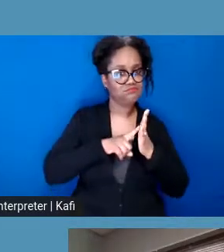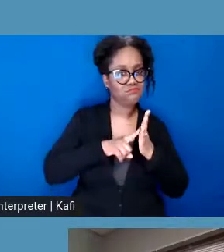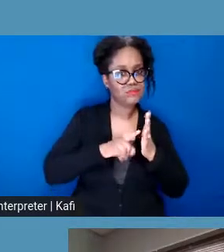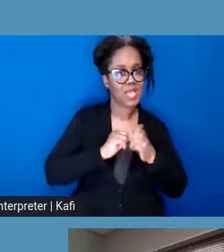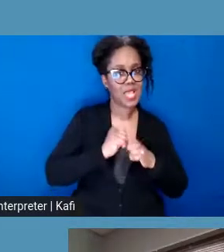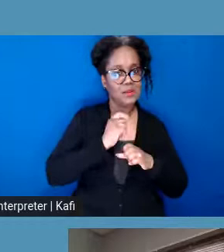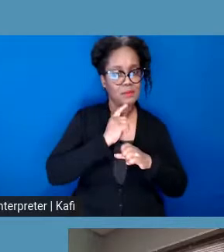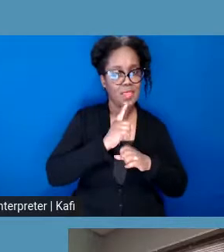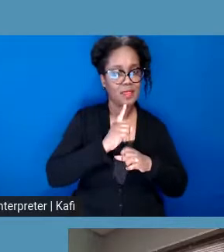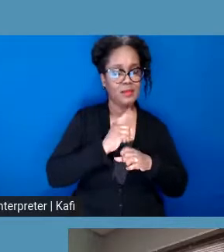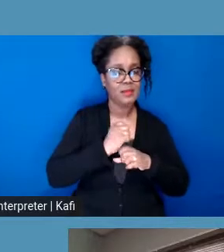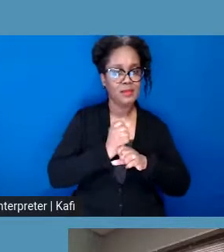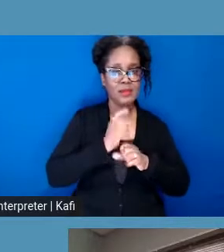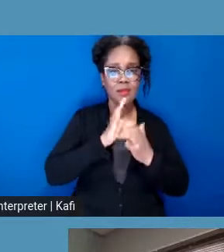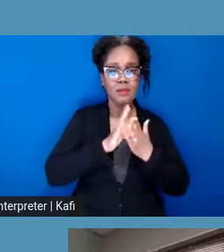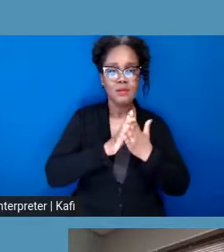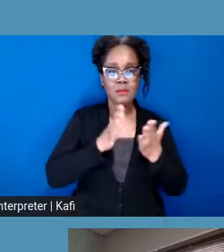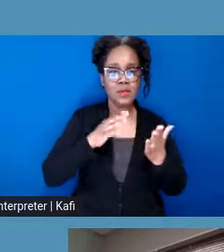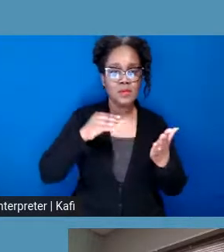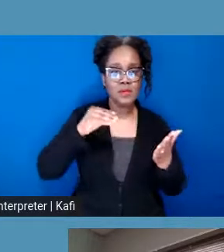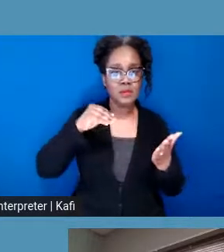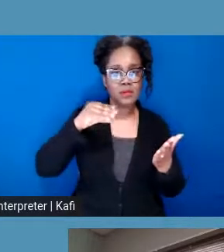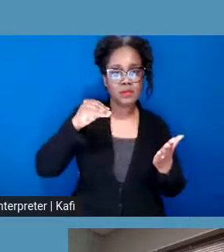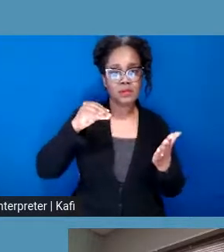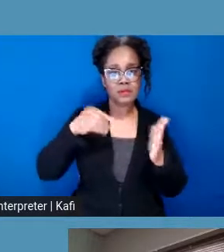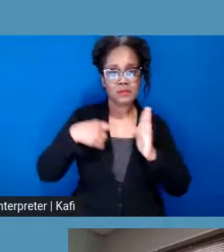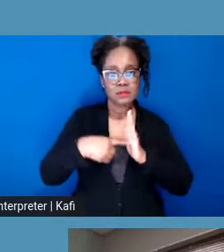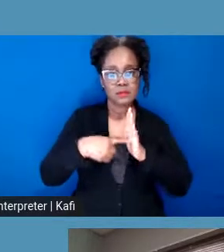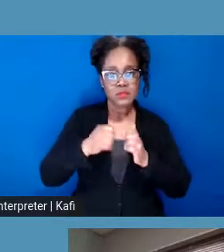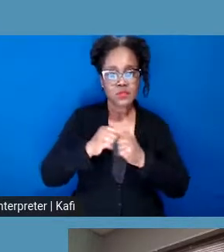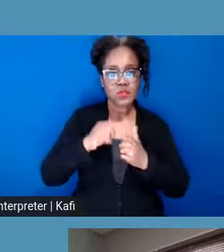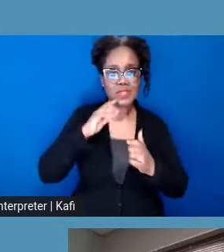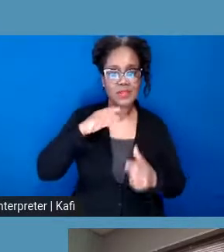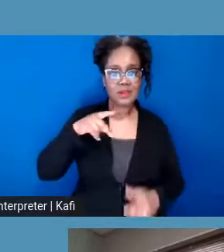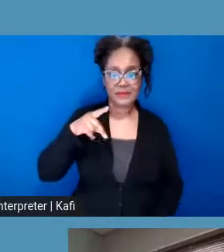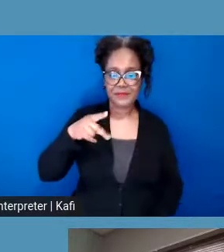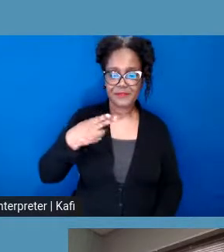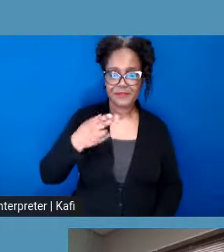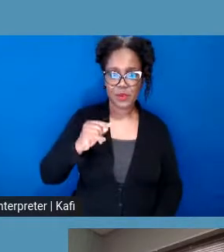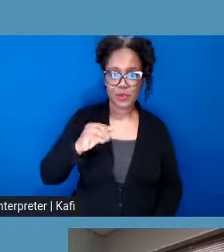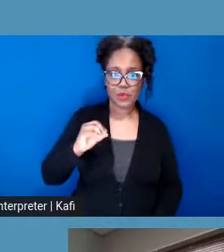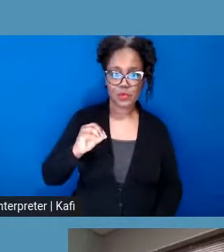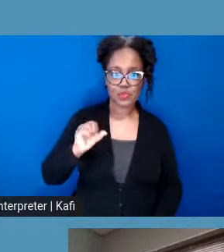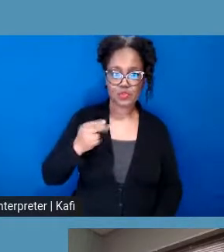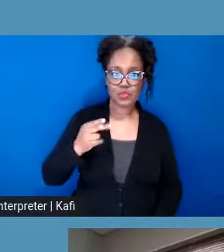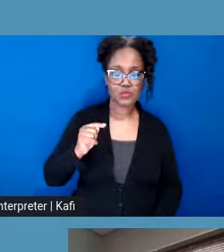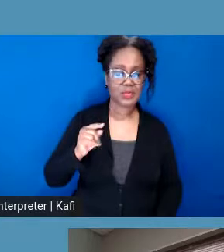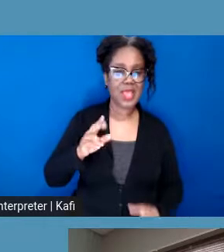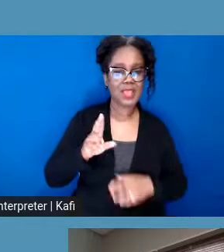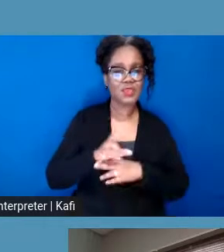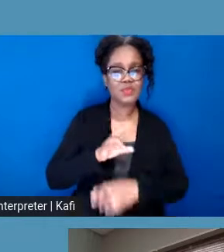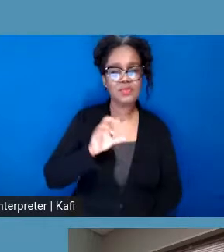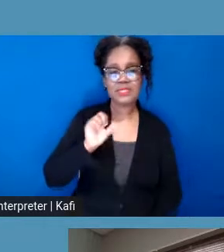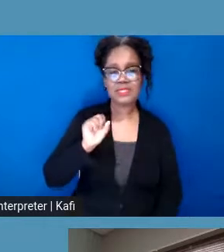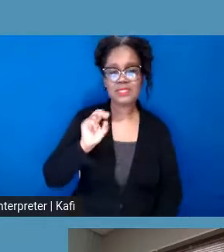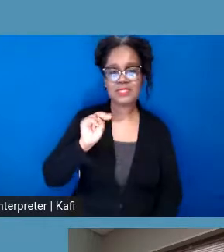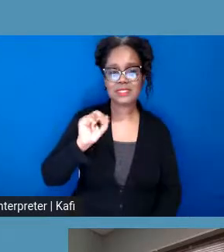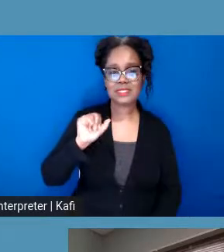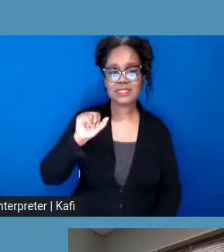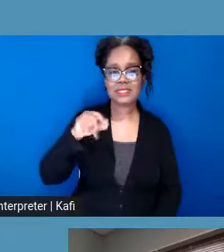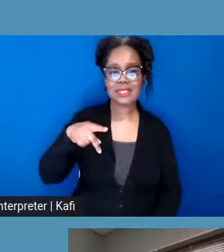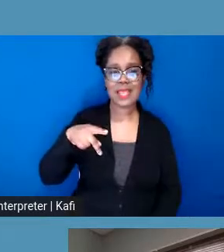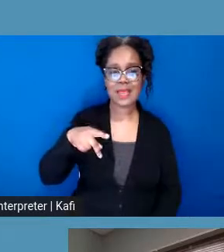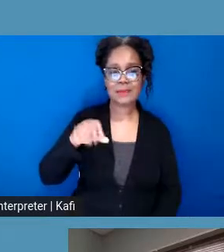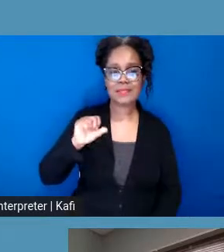tutorials online to do that with like cardboard boxes and stuff. I use Snapseed on my Android phone. It's a good